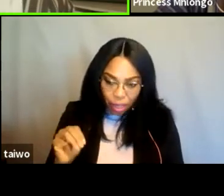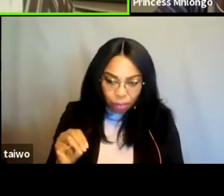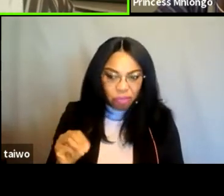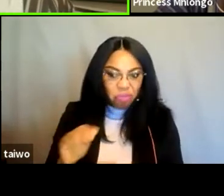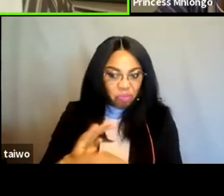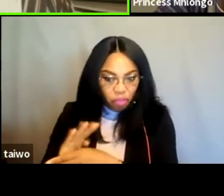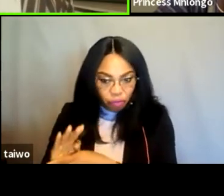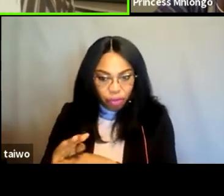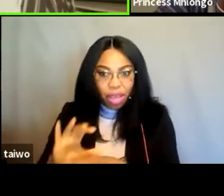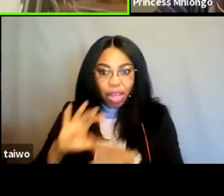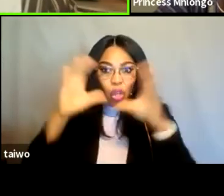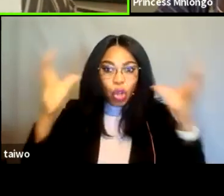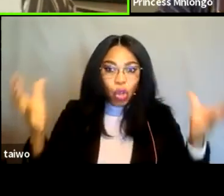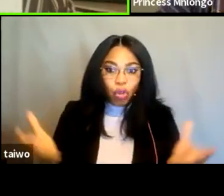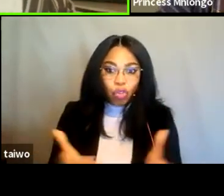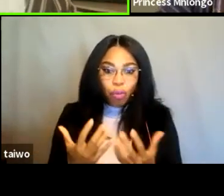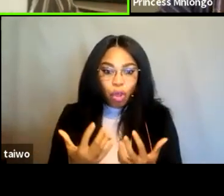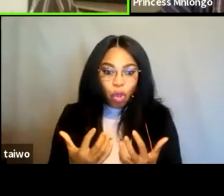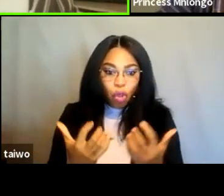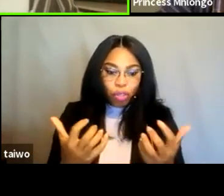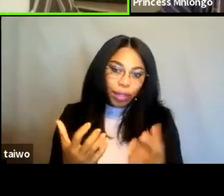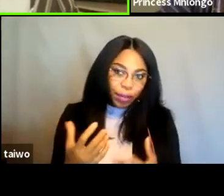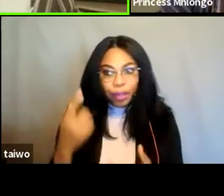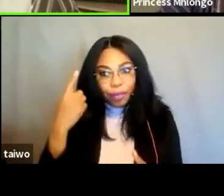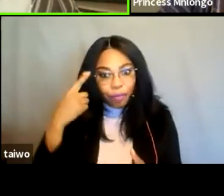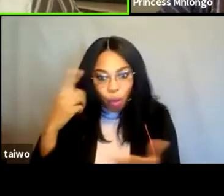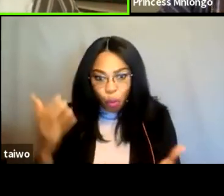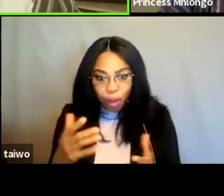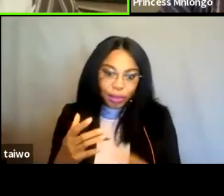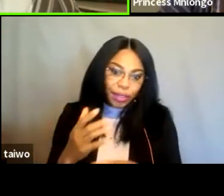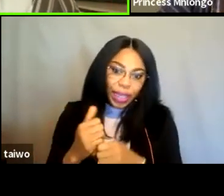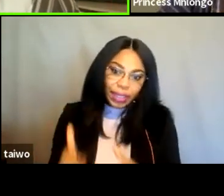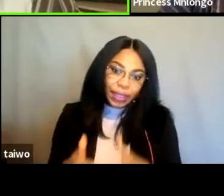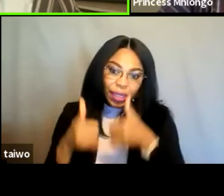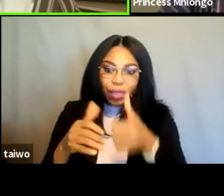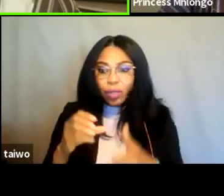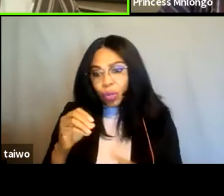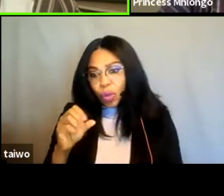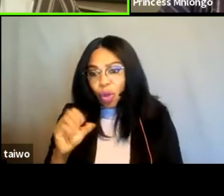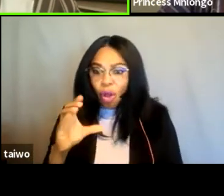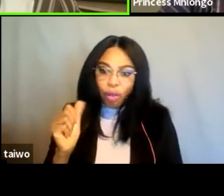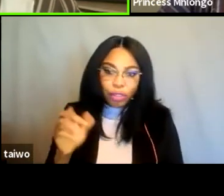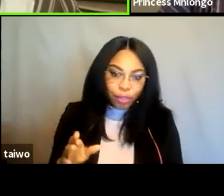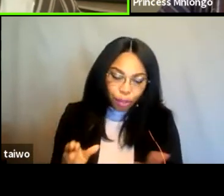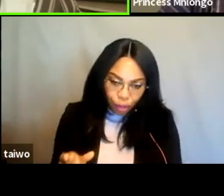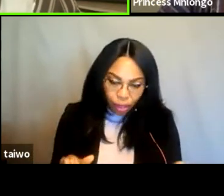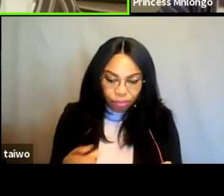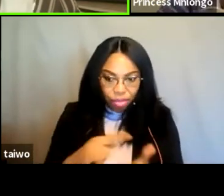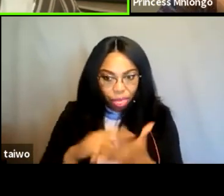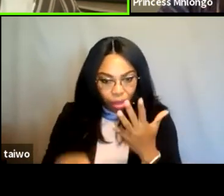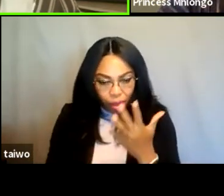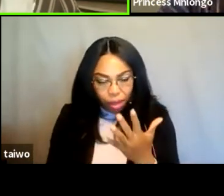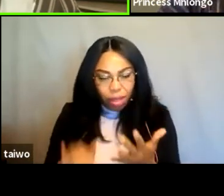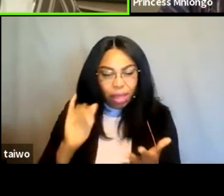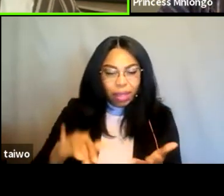audience, with prospects of getting Oscars and all that, it became a much more